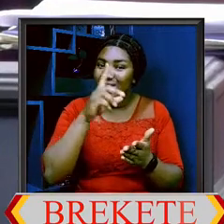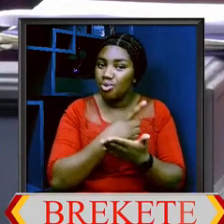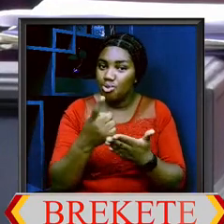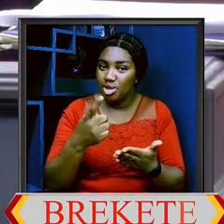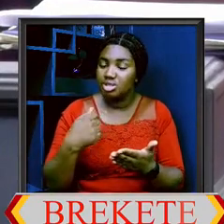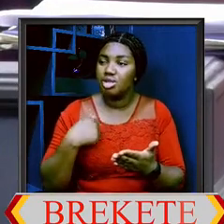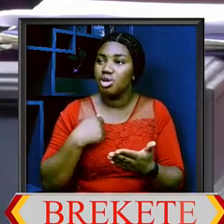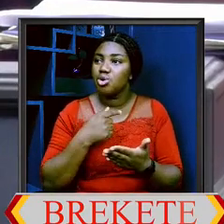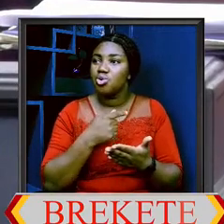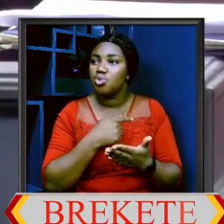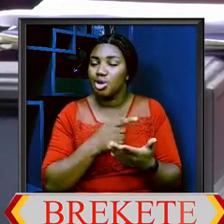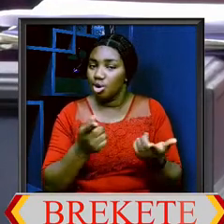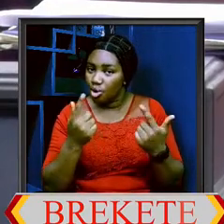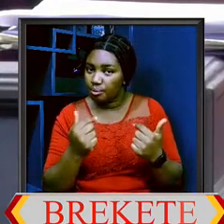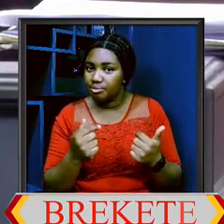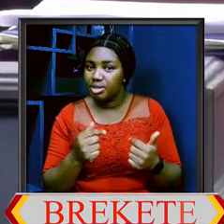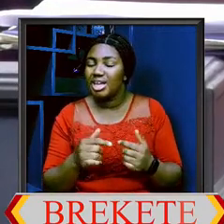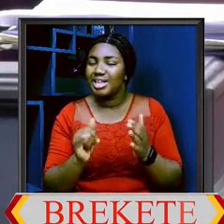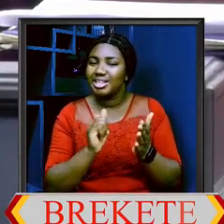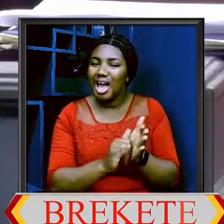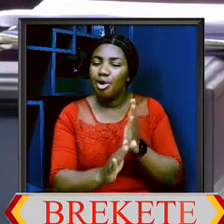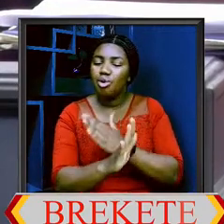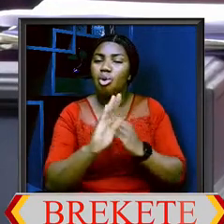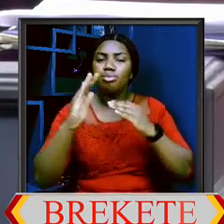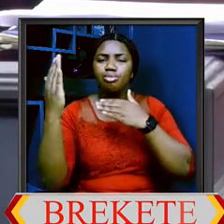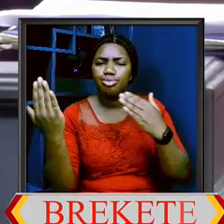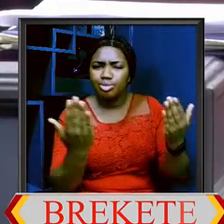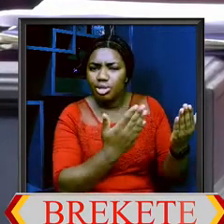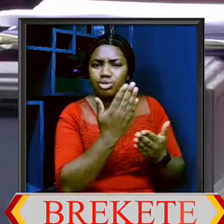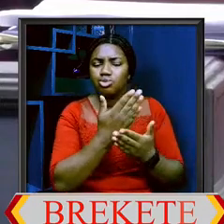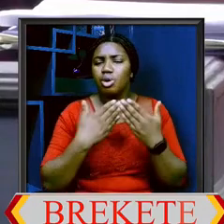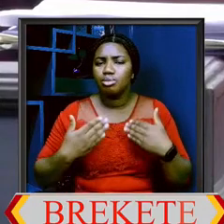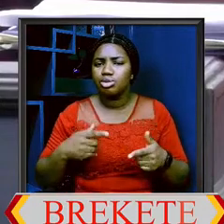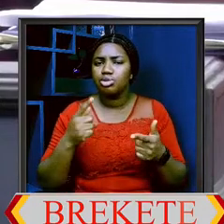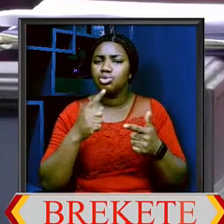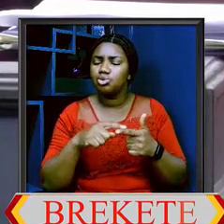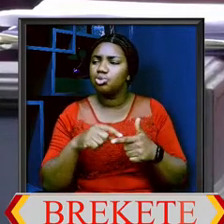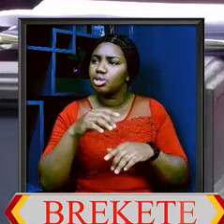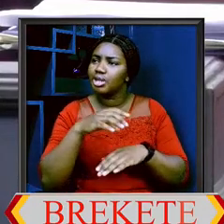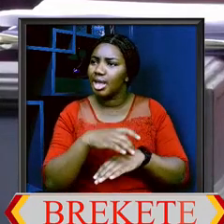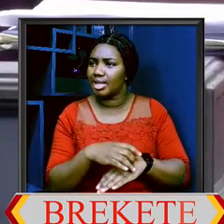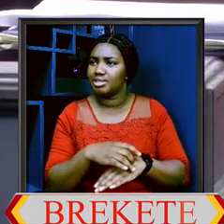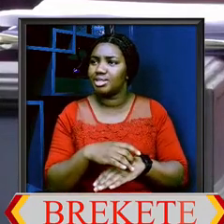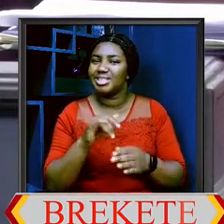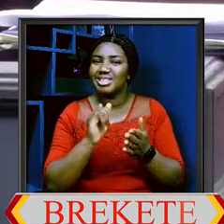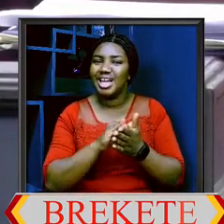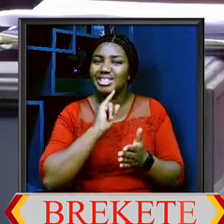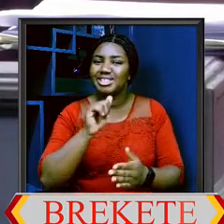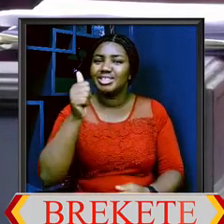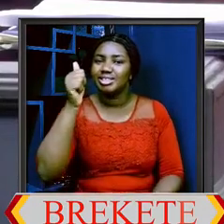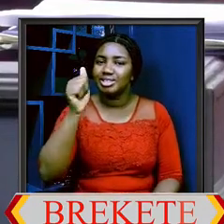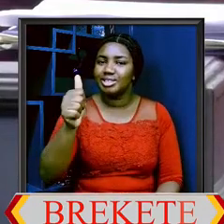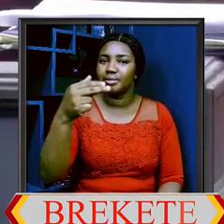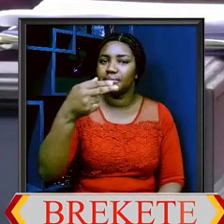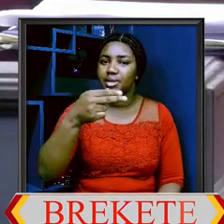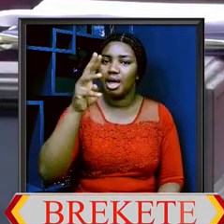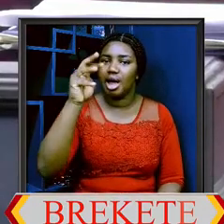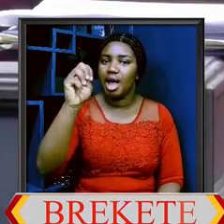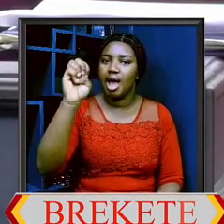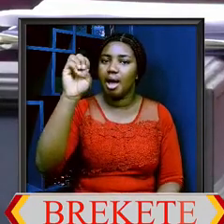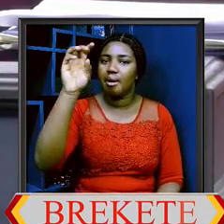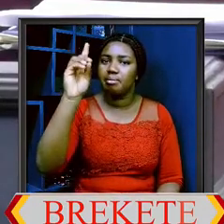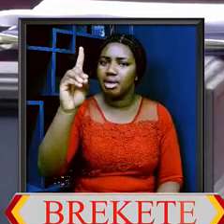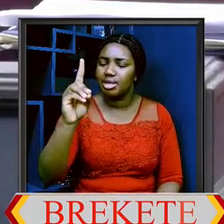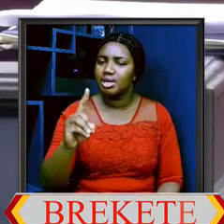always say I say God bring this somebody for this a for but people never know that is Amed when I men everybody